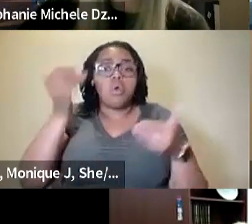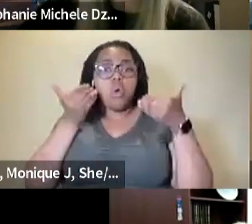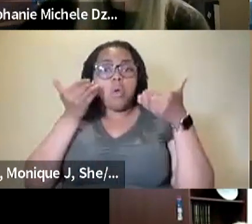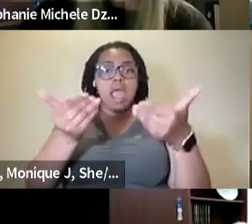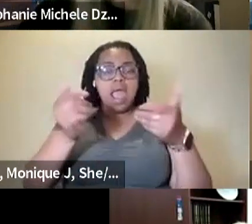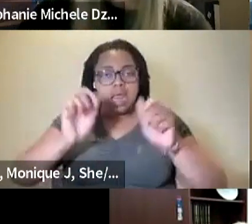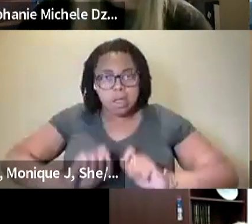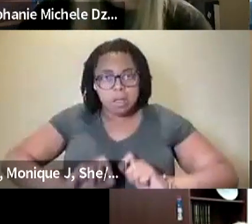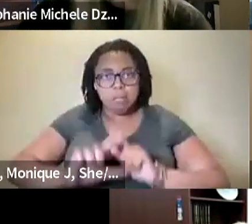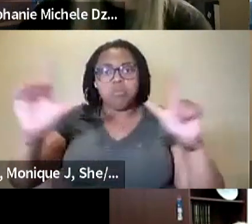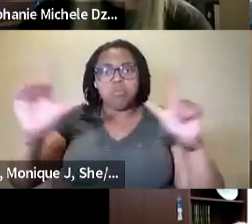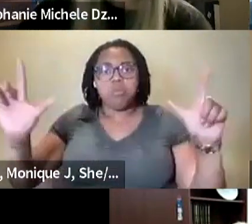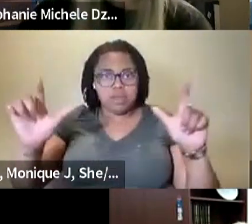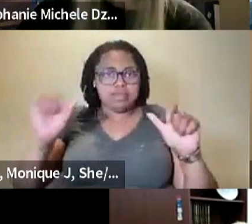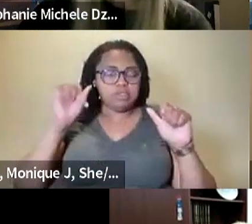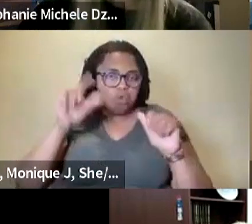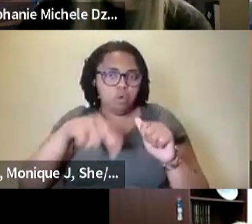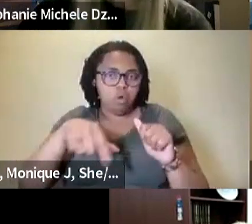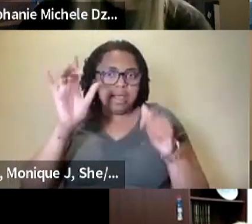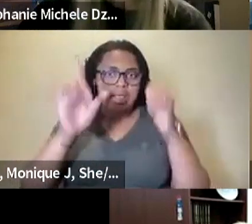this.